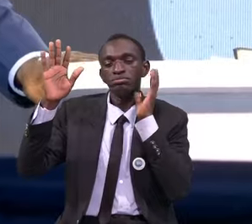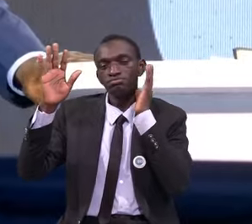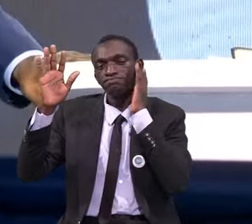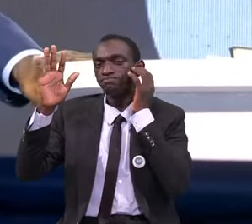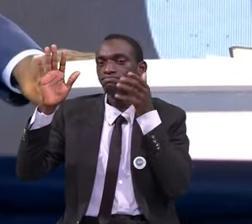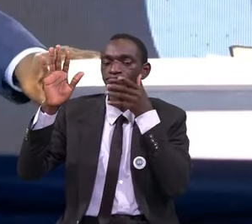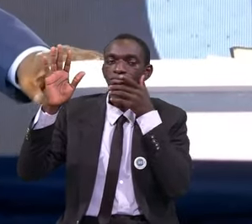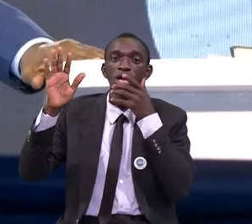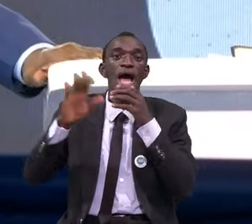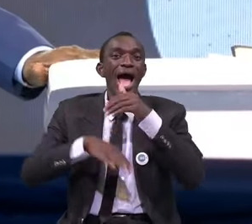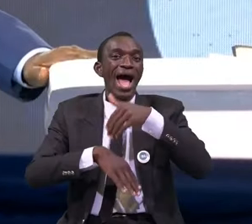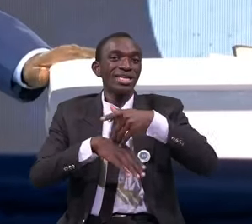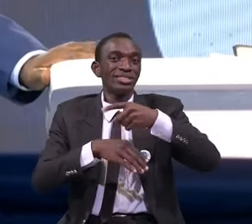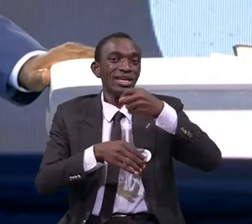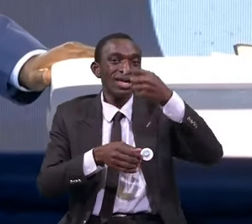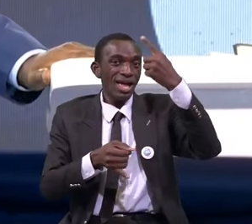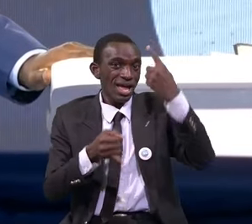final amen,